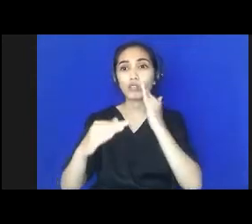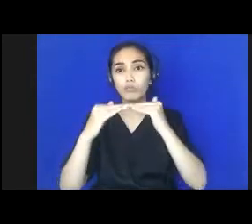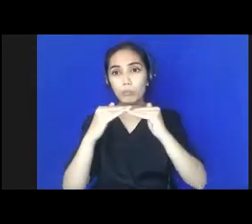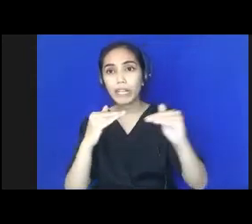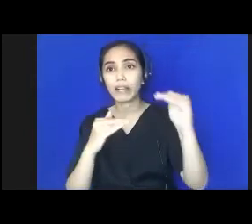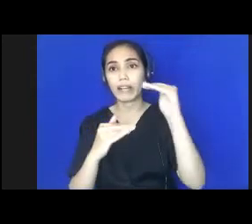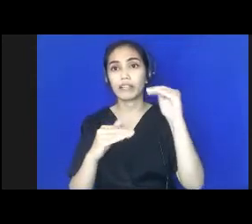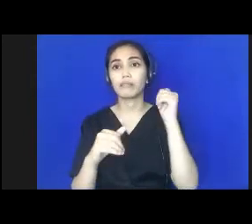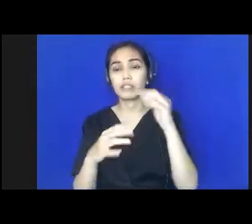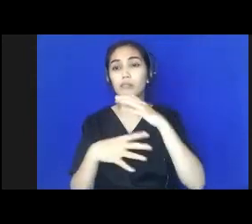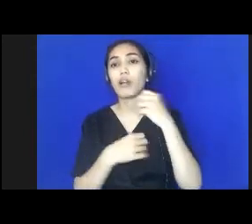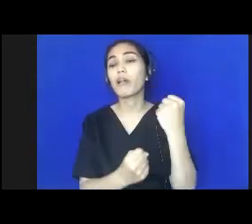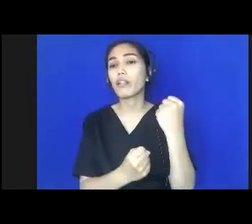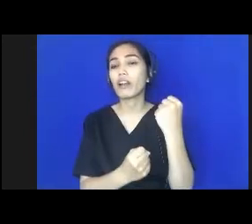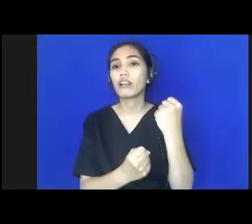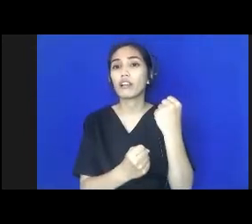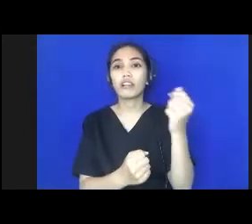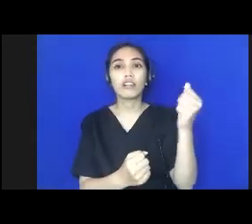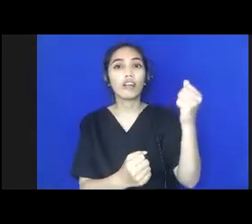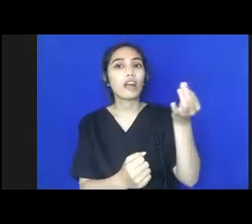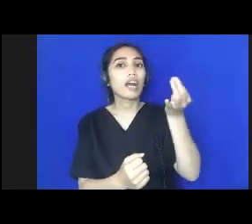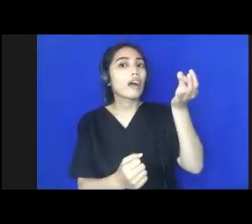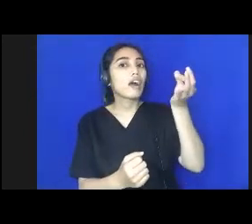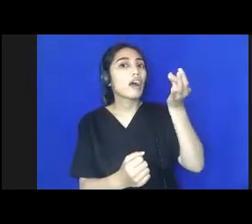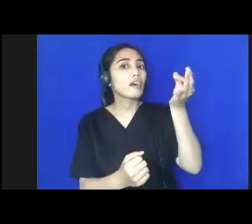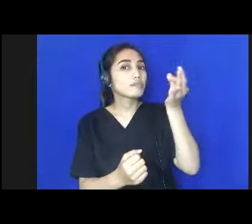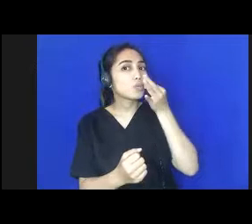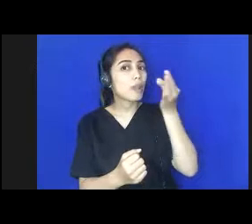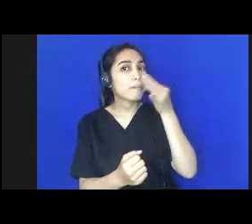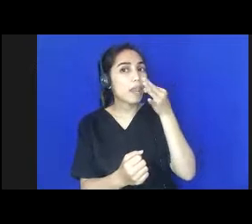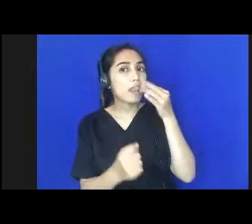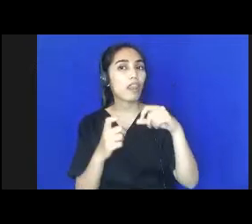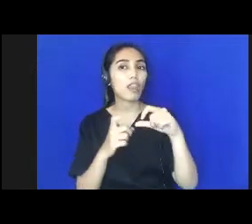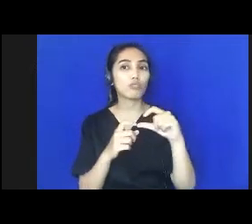acid supplementation, or WIFAS. And